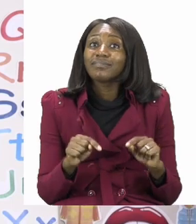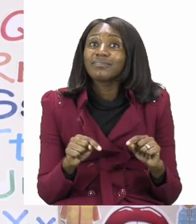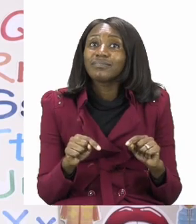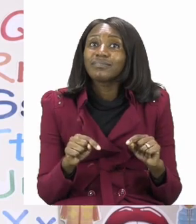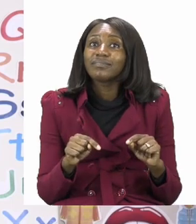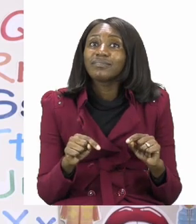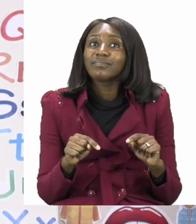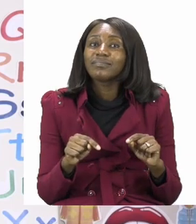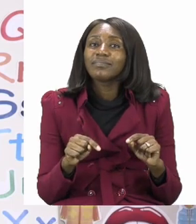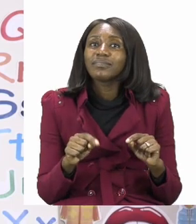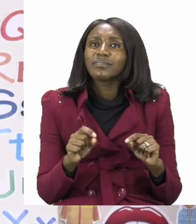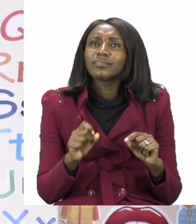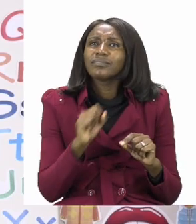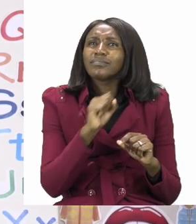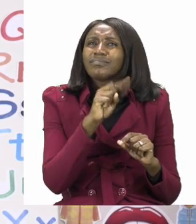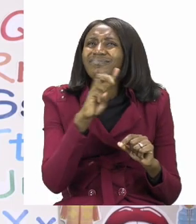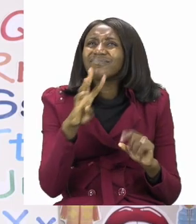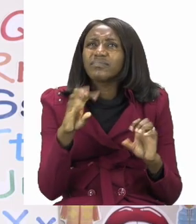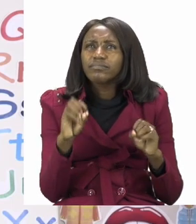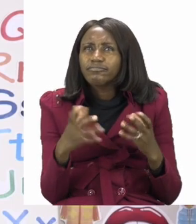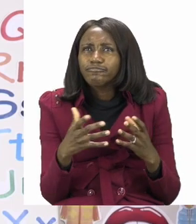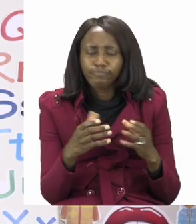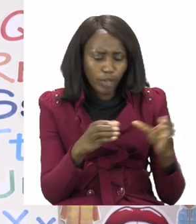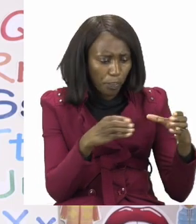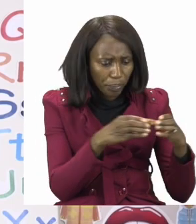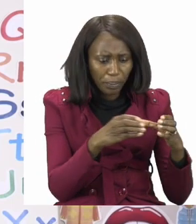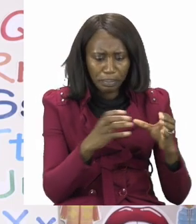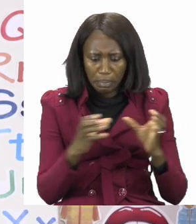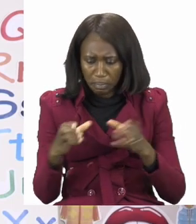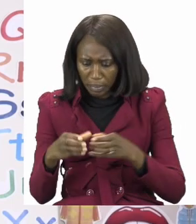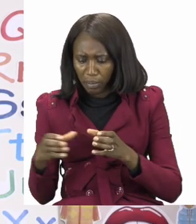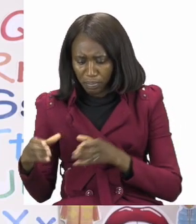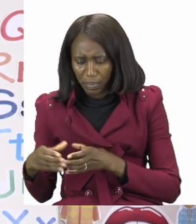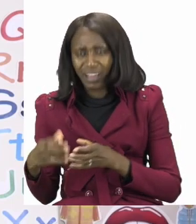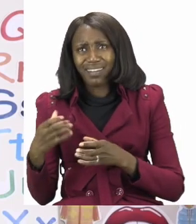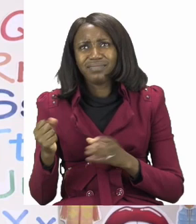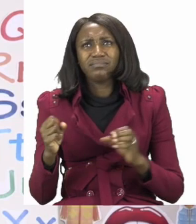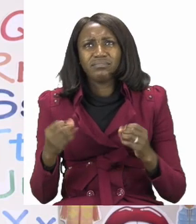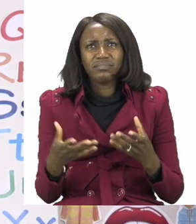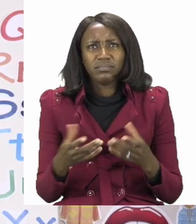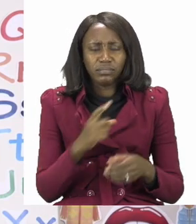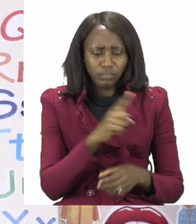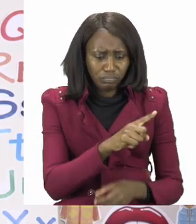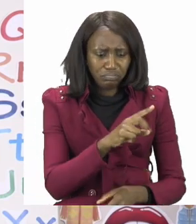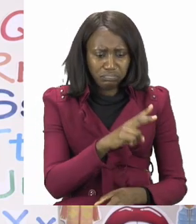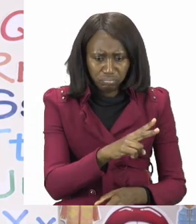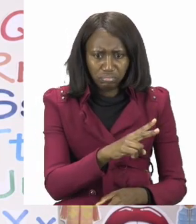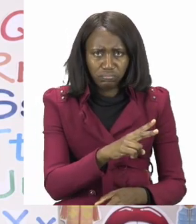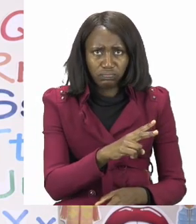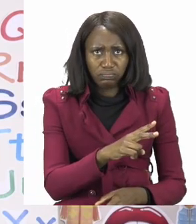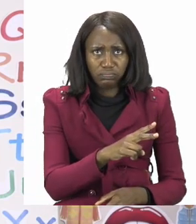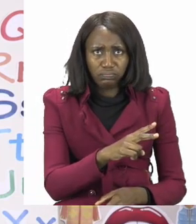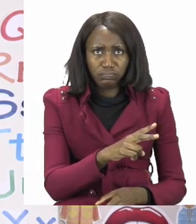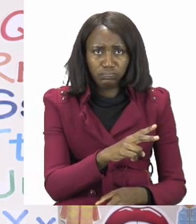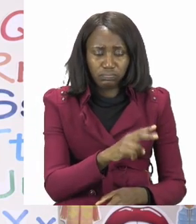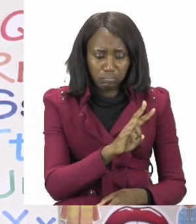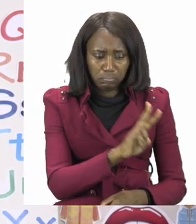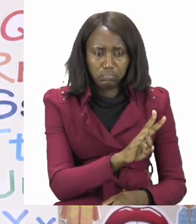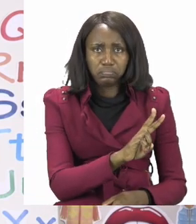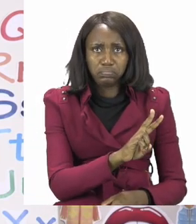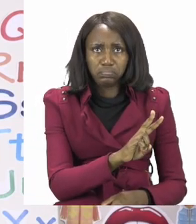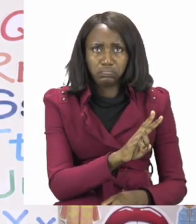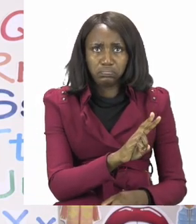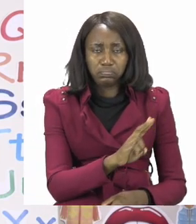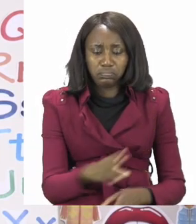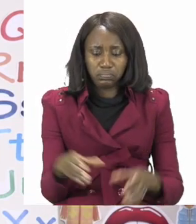job to count how many are in each circle. 1, 2. Circle A